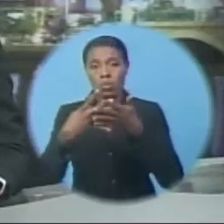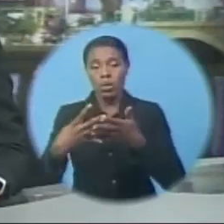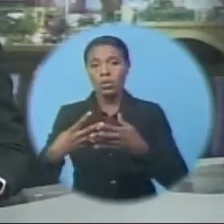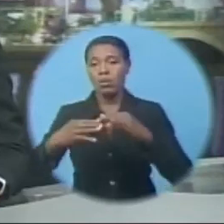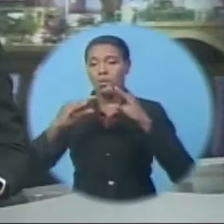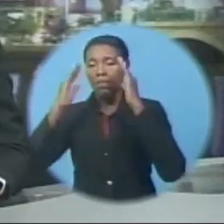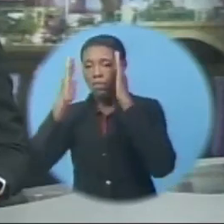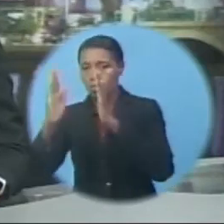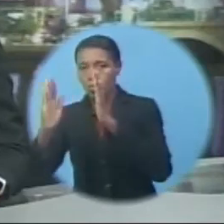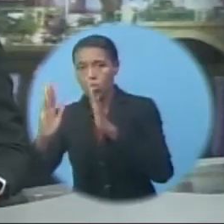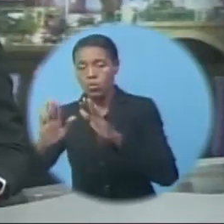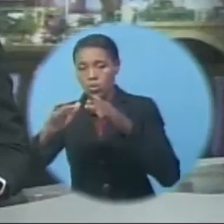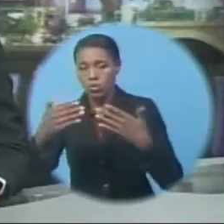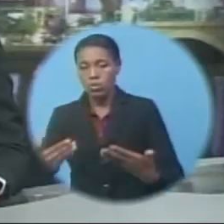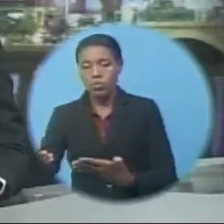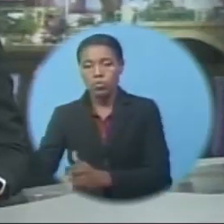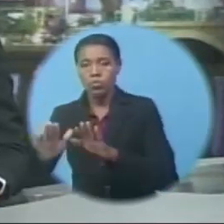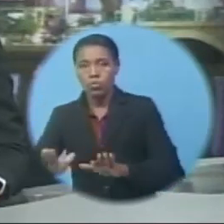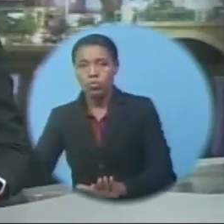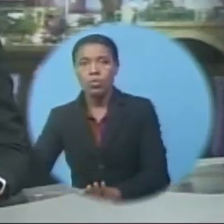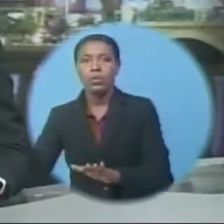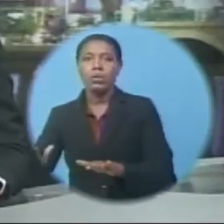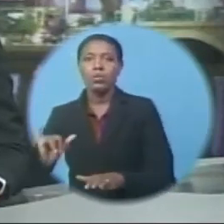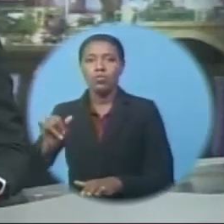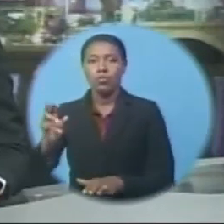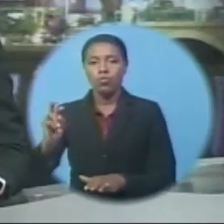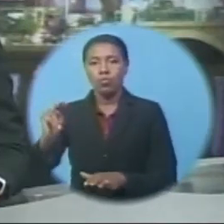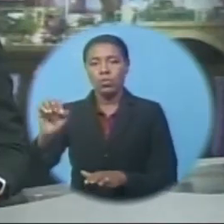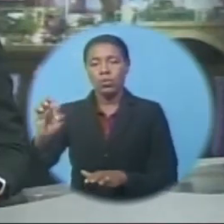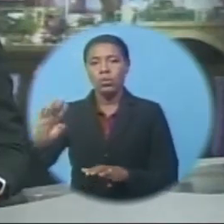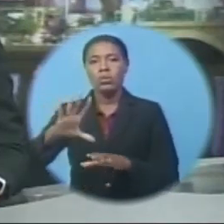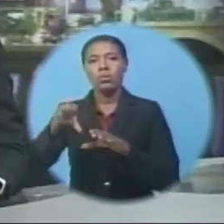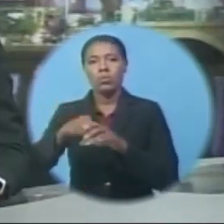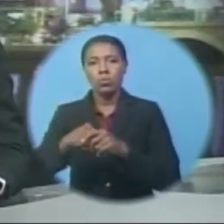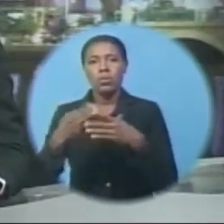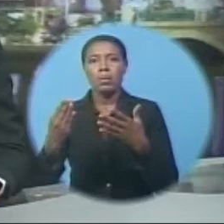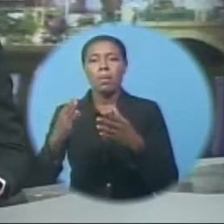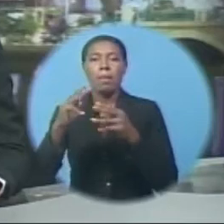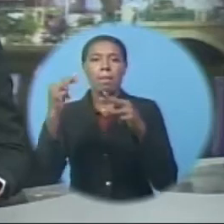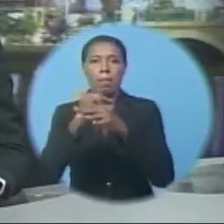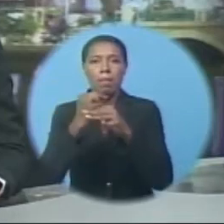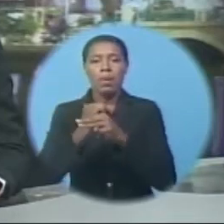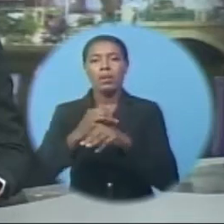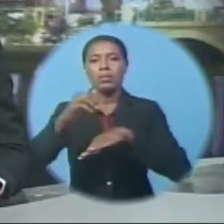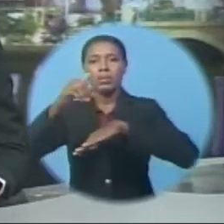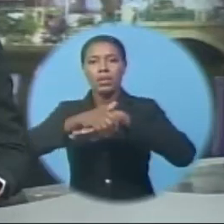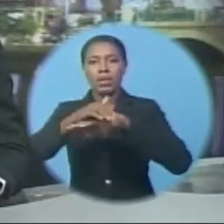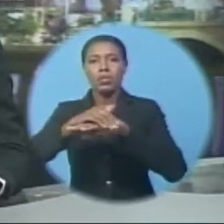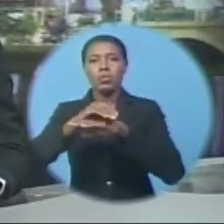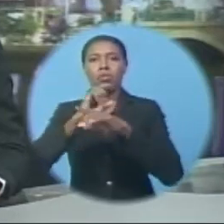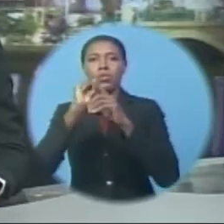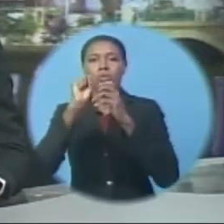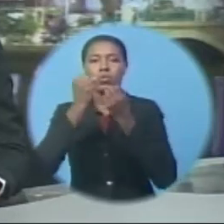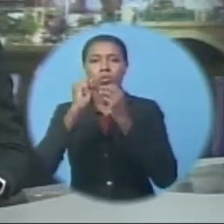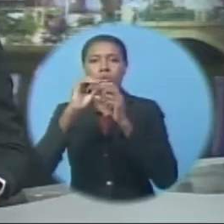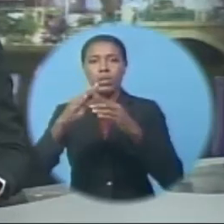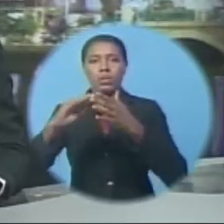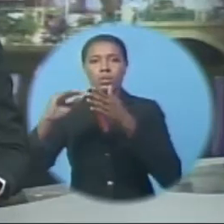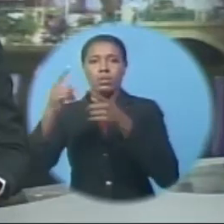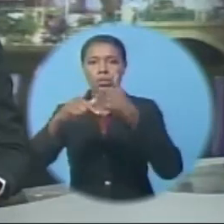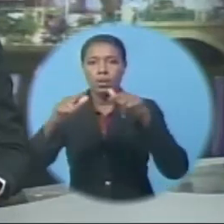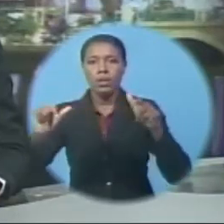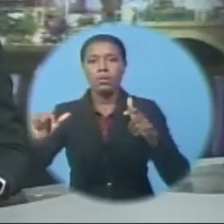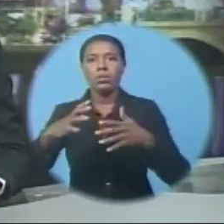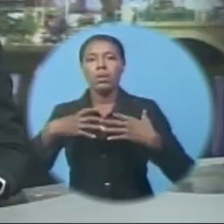mainly caters to infants and juniors and includes subjects like maths, English, social studies, sign language, health, and